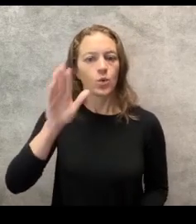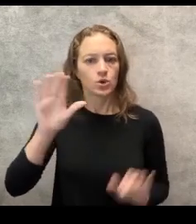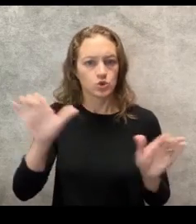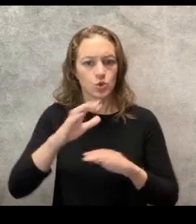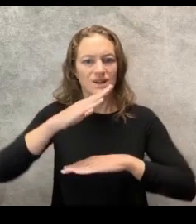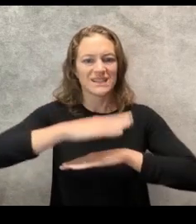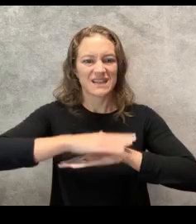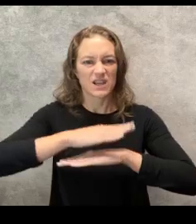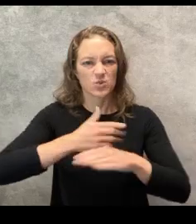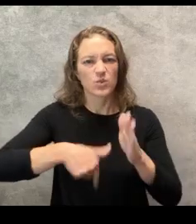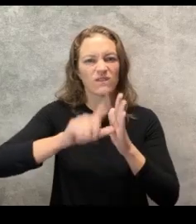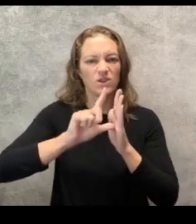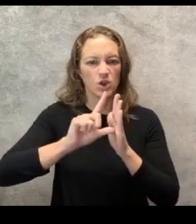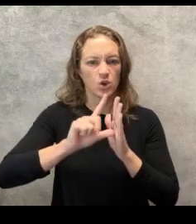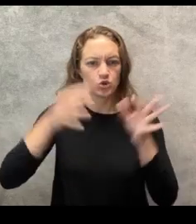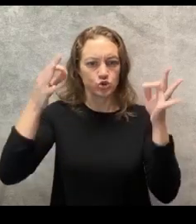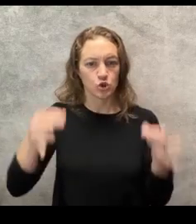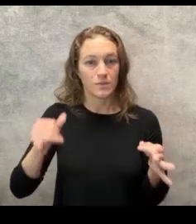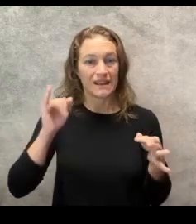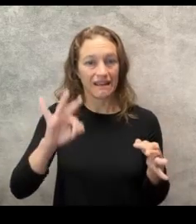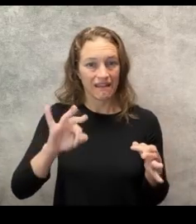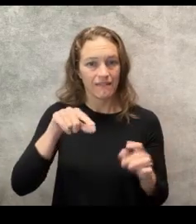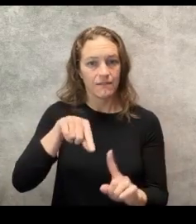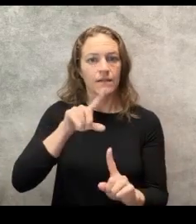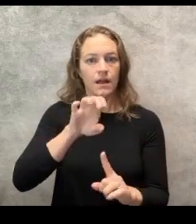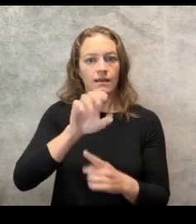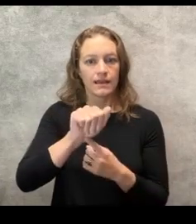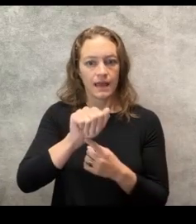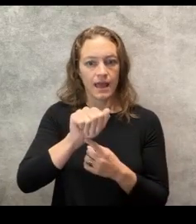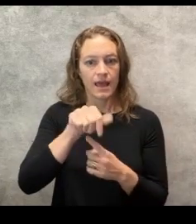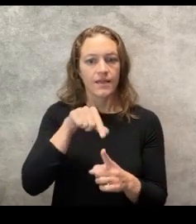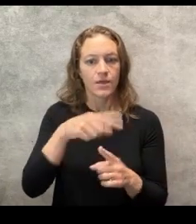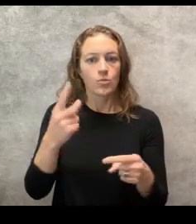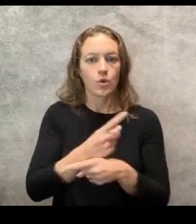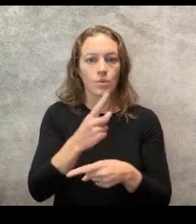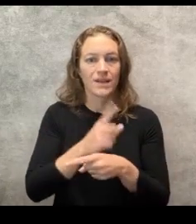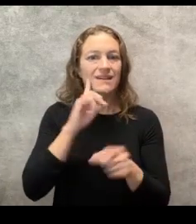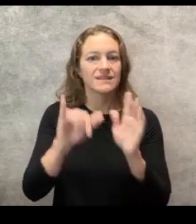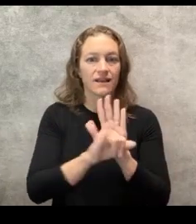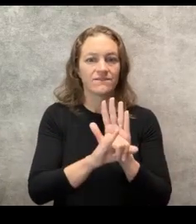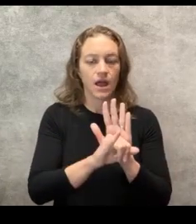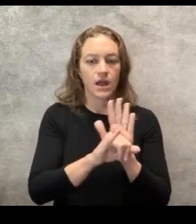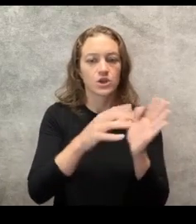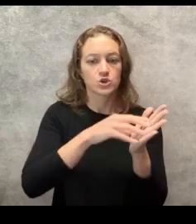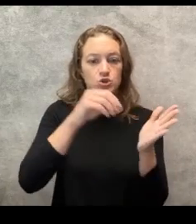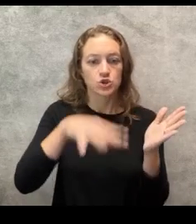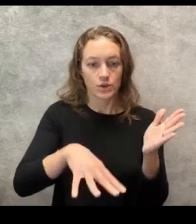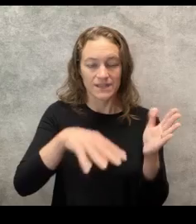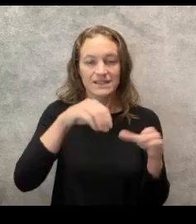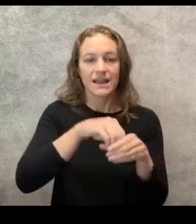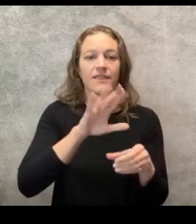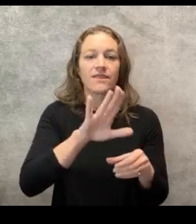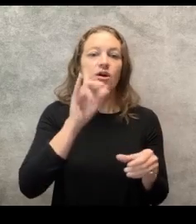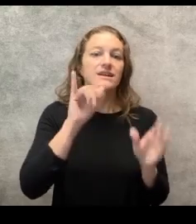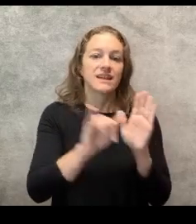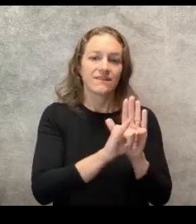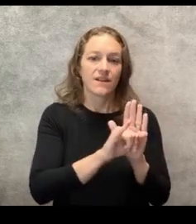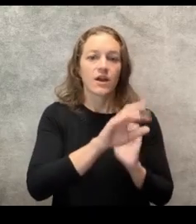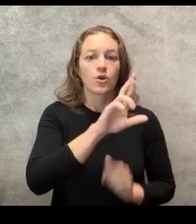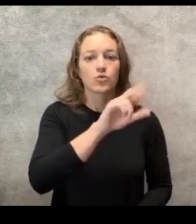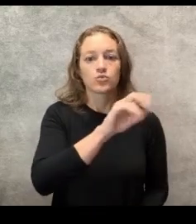to determine if the LEA is correctly identifying students in the identified racial or